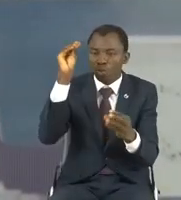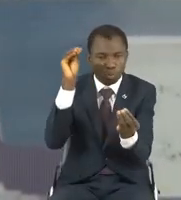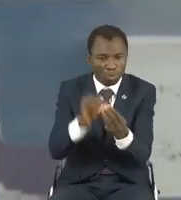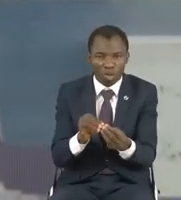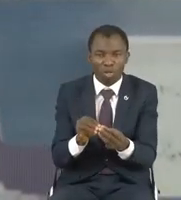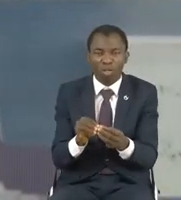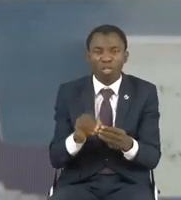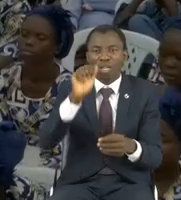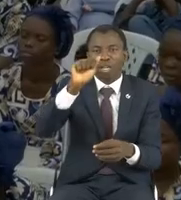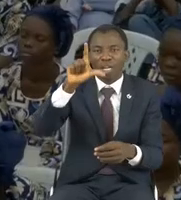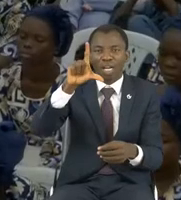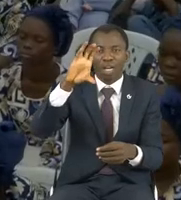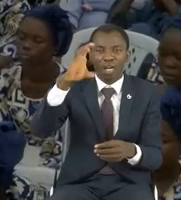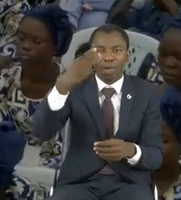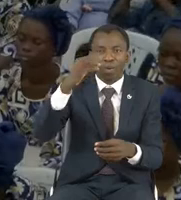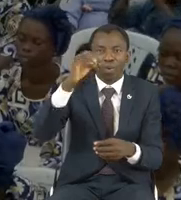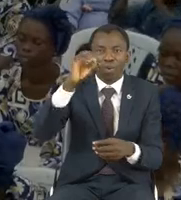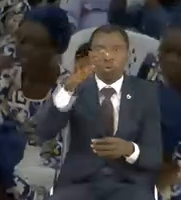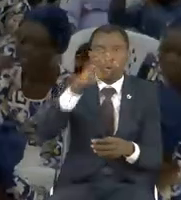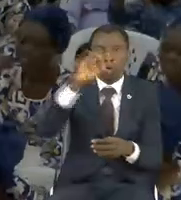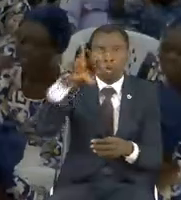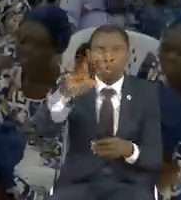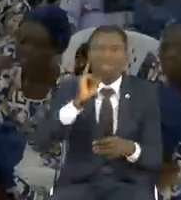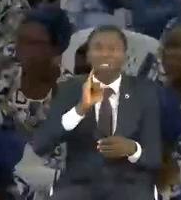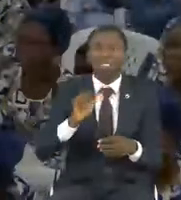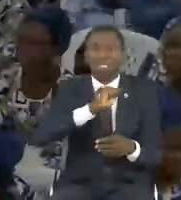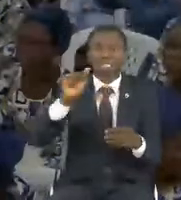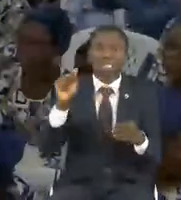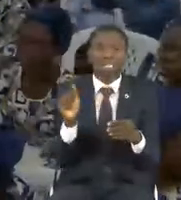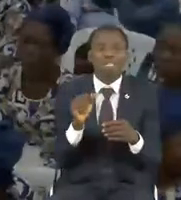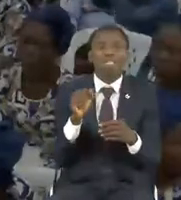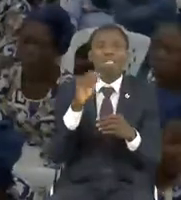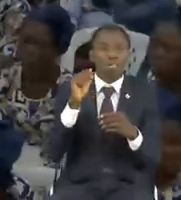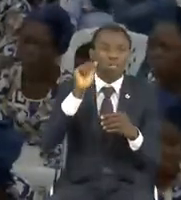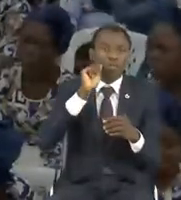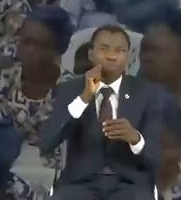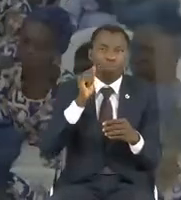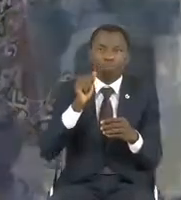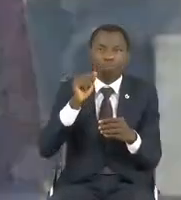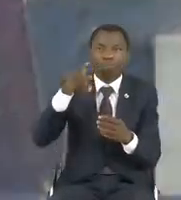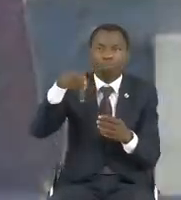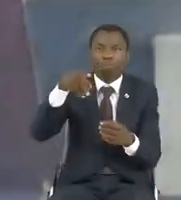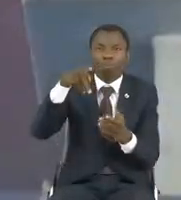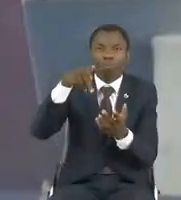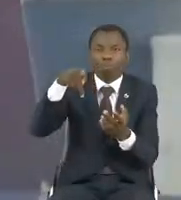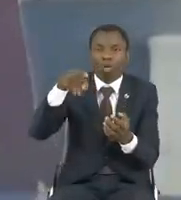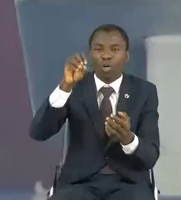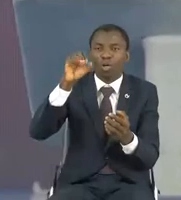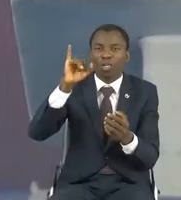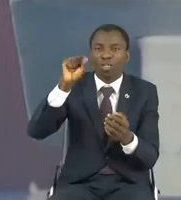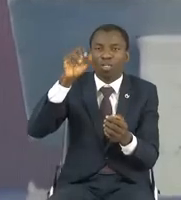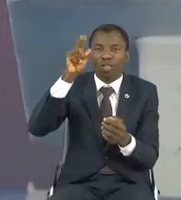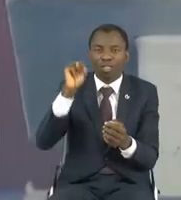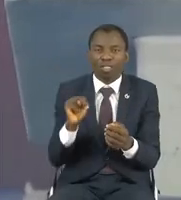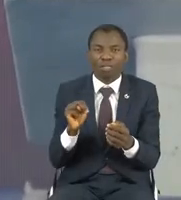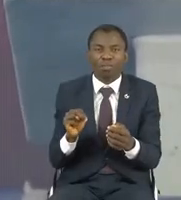a poison. I love you now more than whatever, and I'll not buy poison for you.